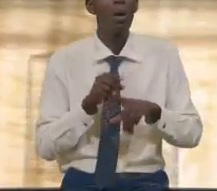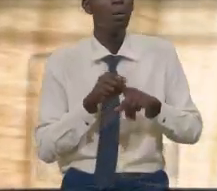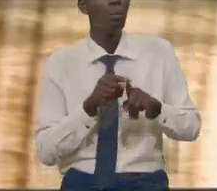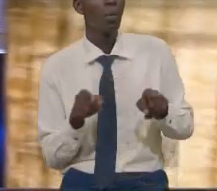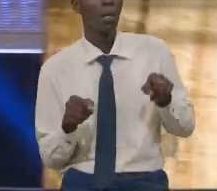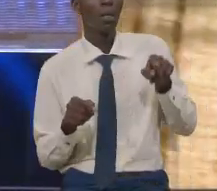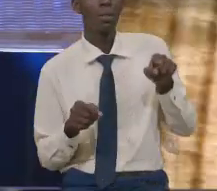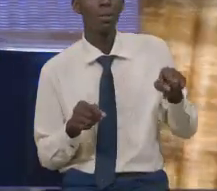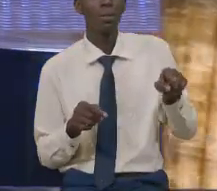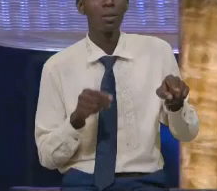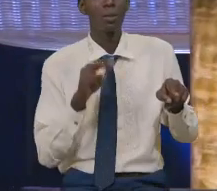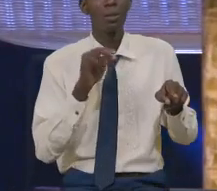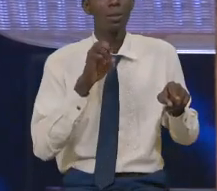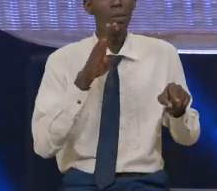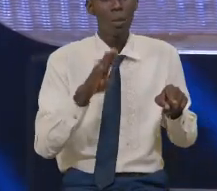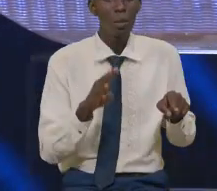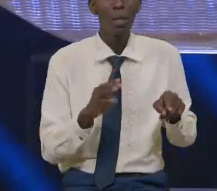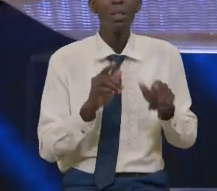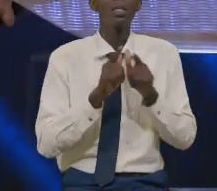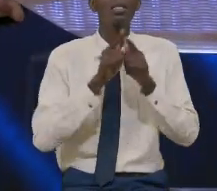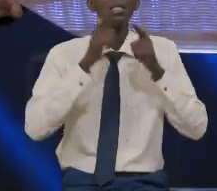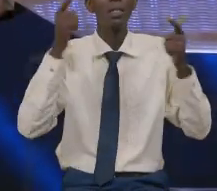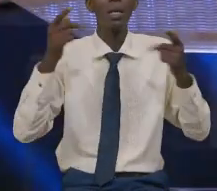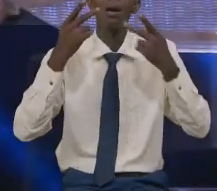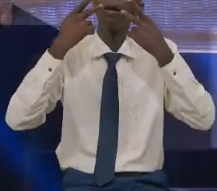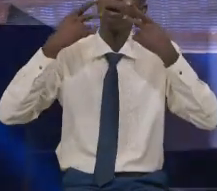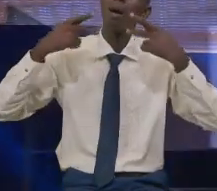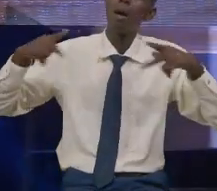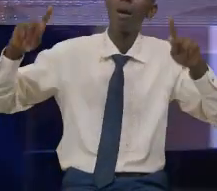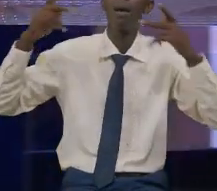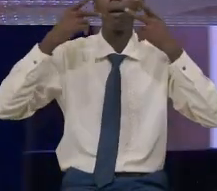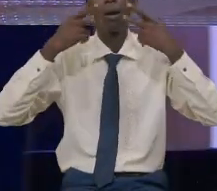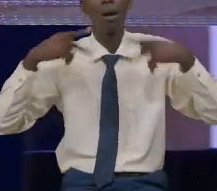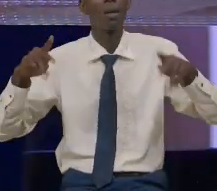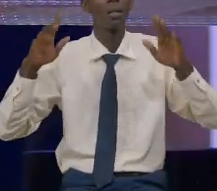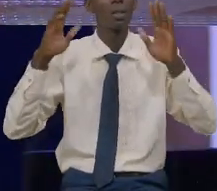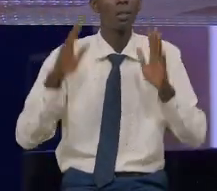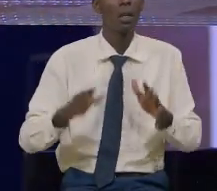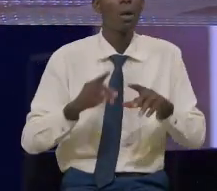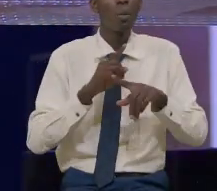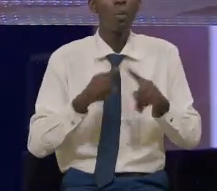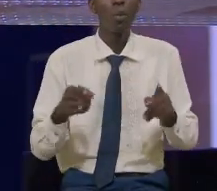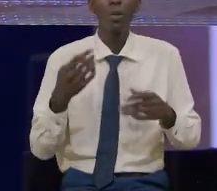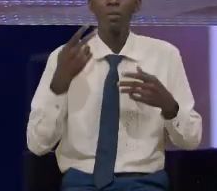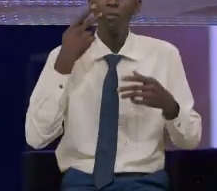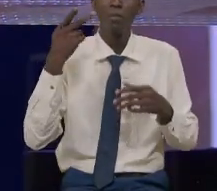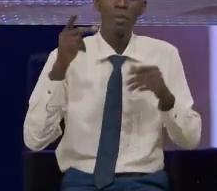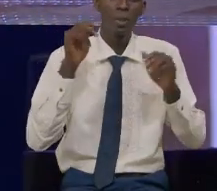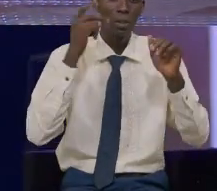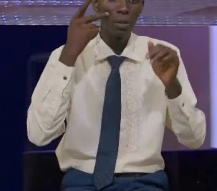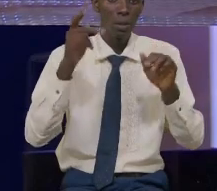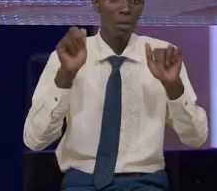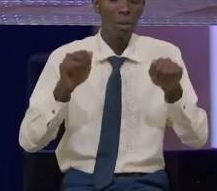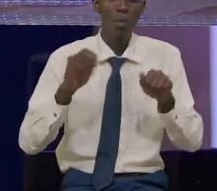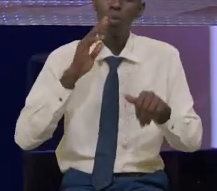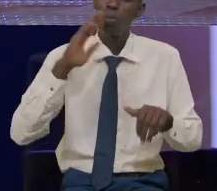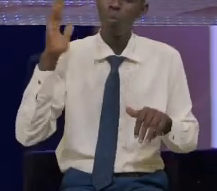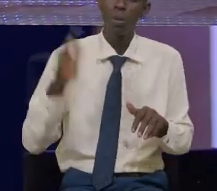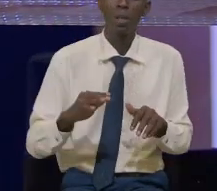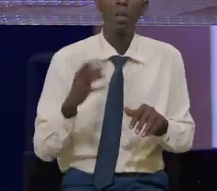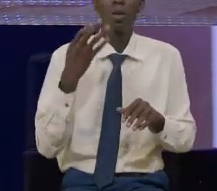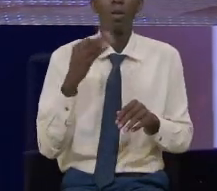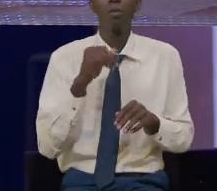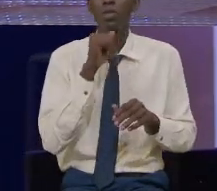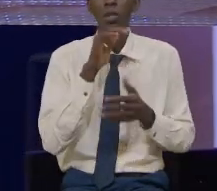though a proclaimer, an unclean proclaimer. The visible wickedness of an unclean proclaimer.